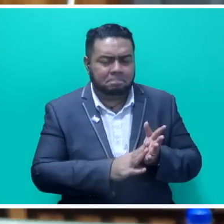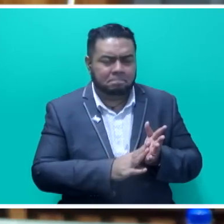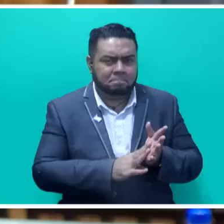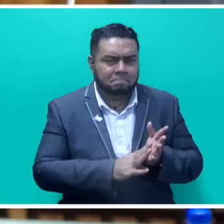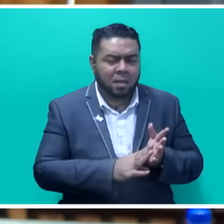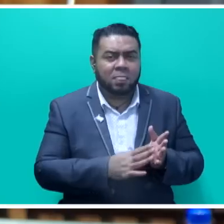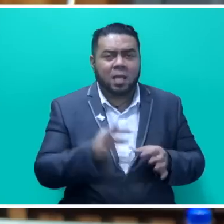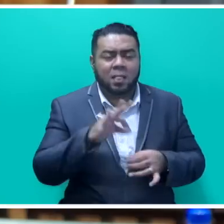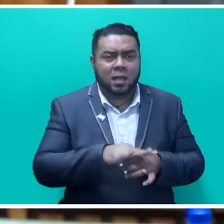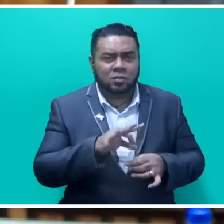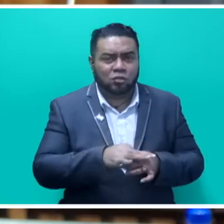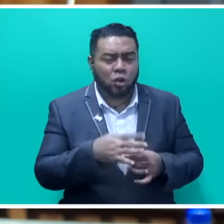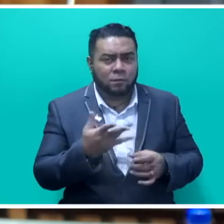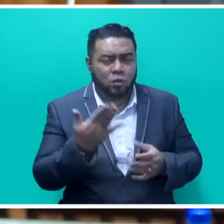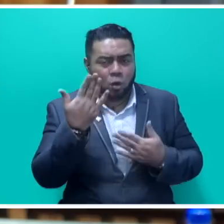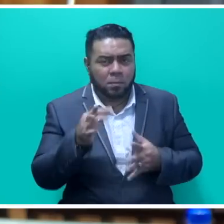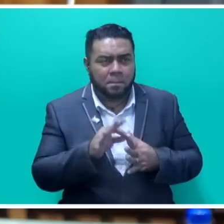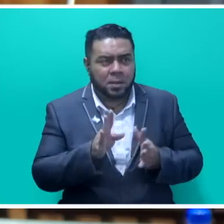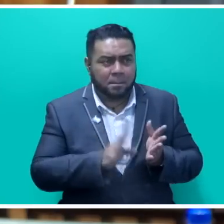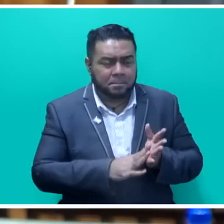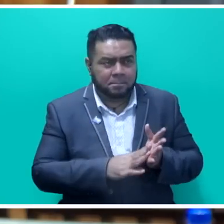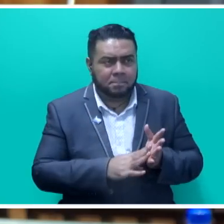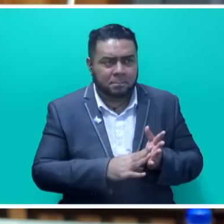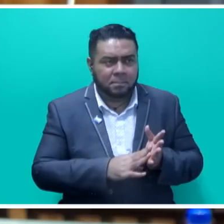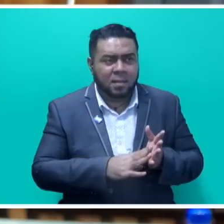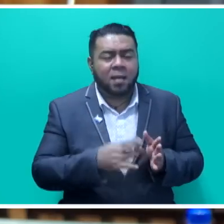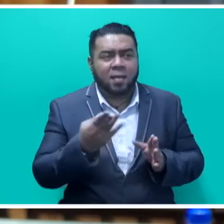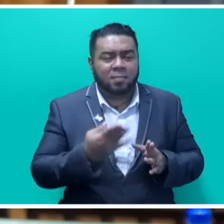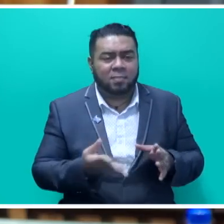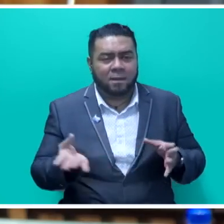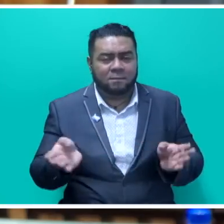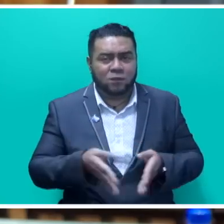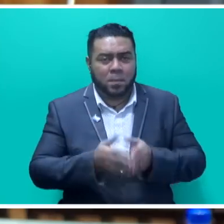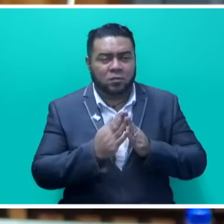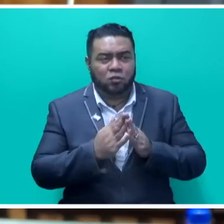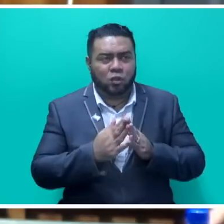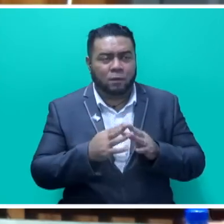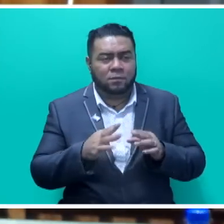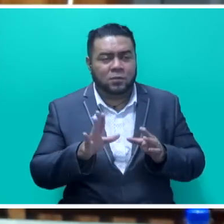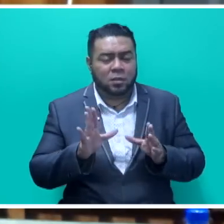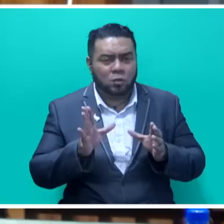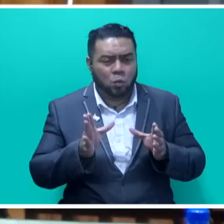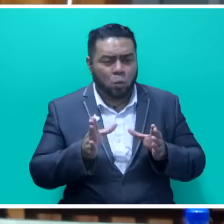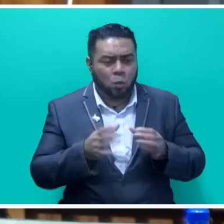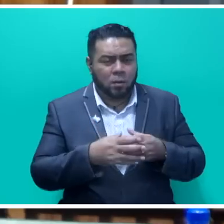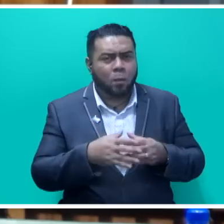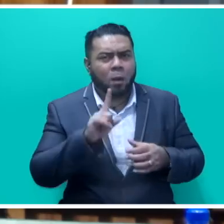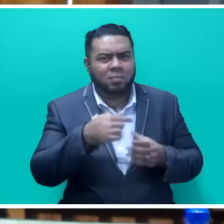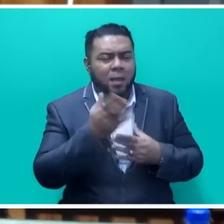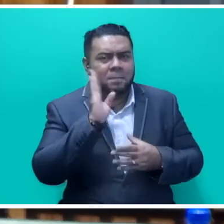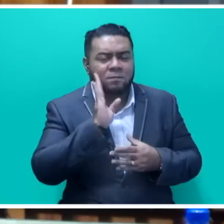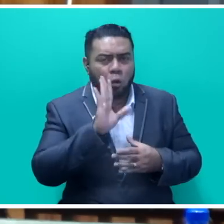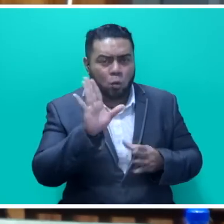the election of the Honourable Prime Minister, and the formation of the coalition government a day before Christmas,